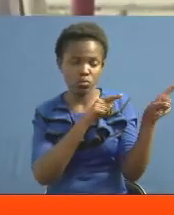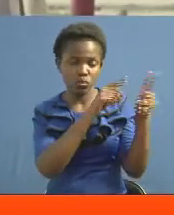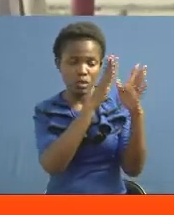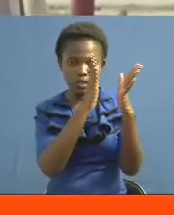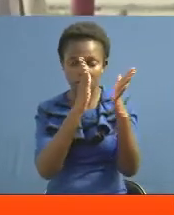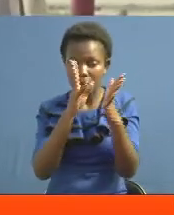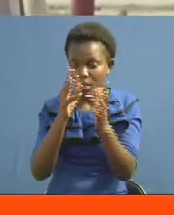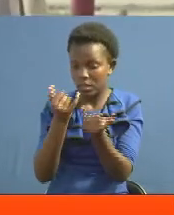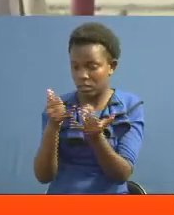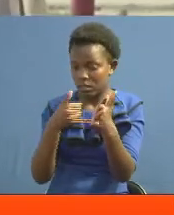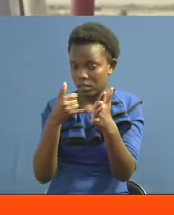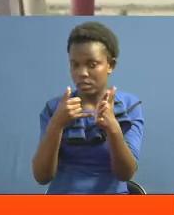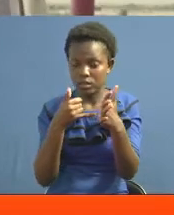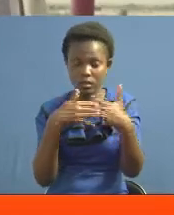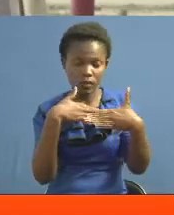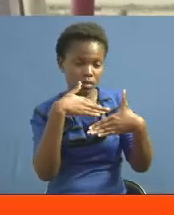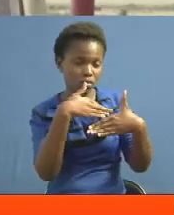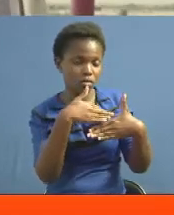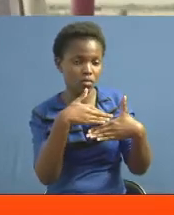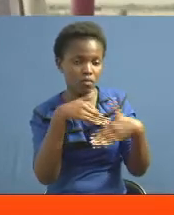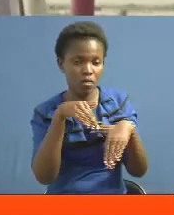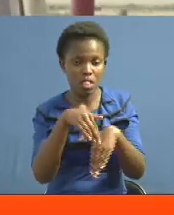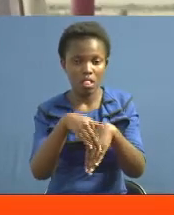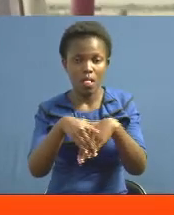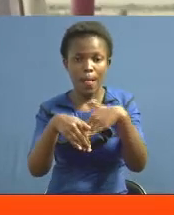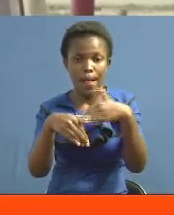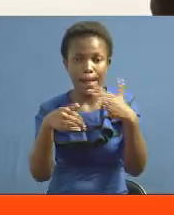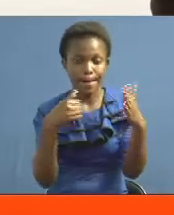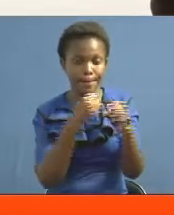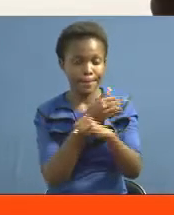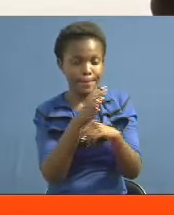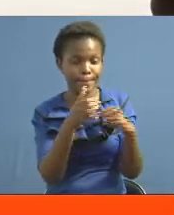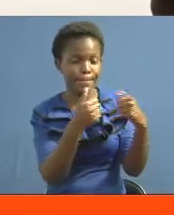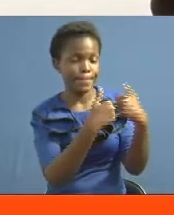tourism industry following the COVID-19 pandemic.